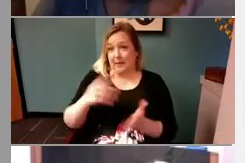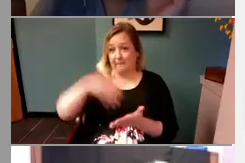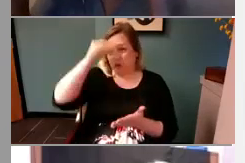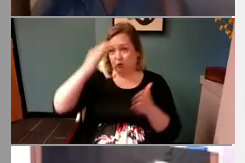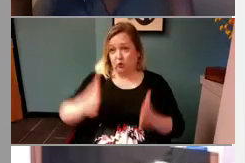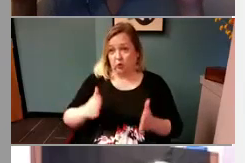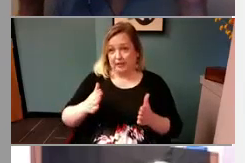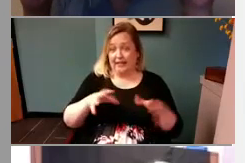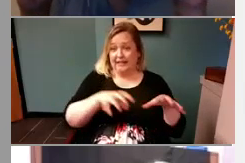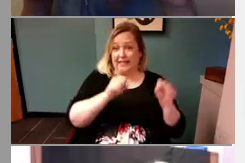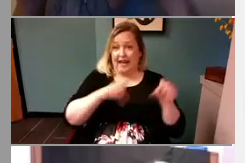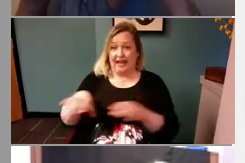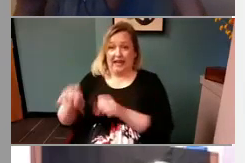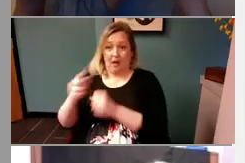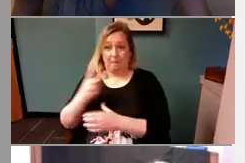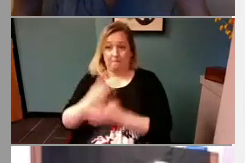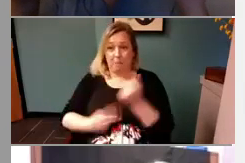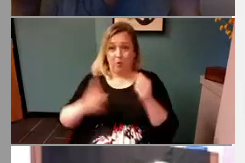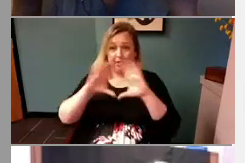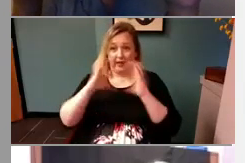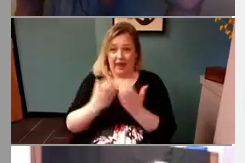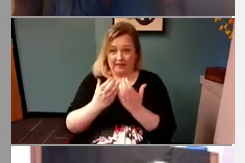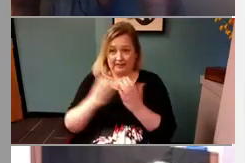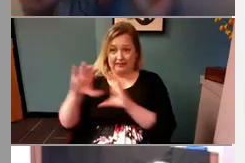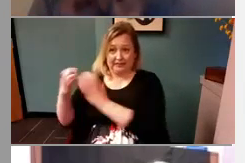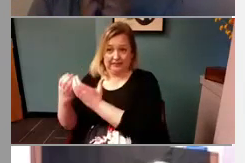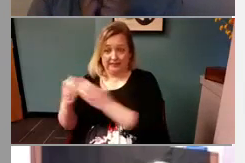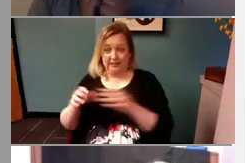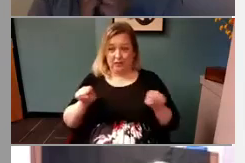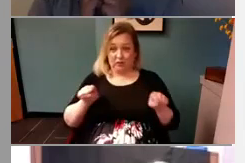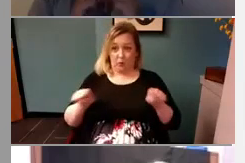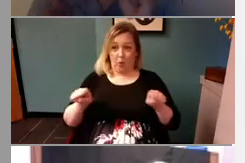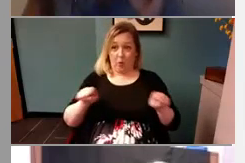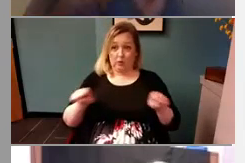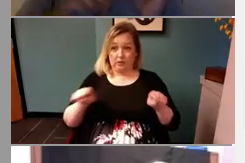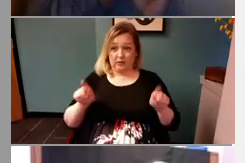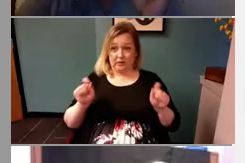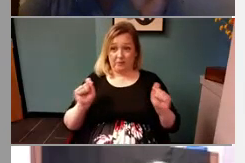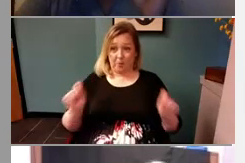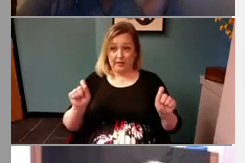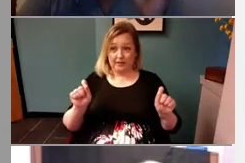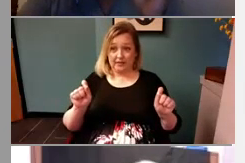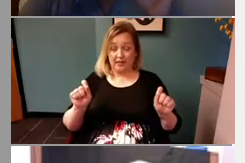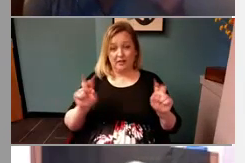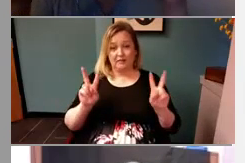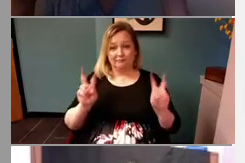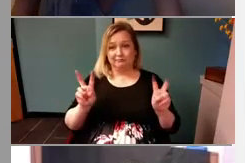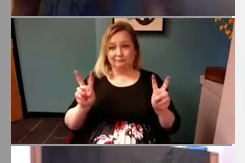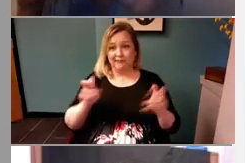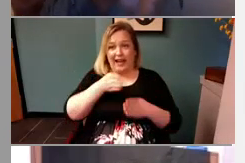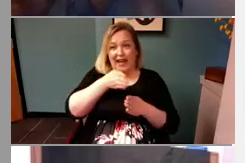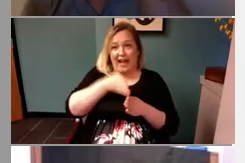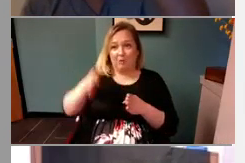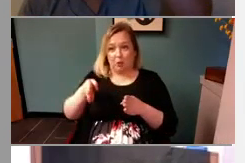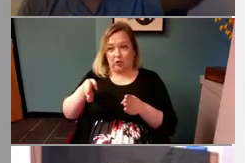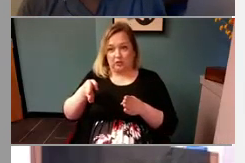together. In that case, both of those vertices become neighbors of each other because there is a student edge between them,